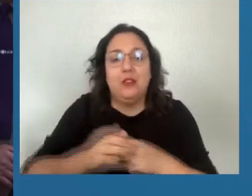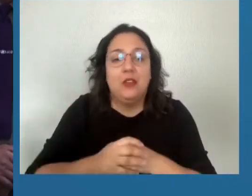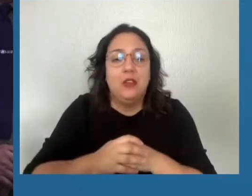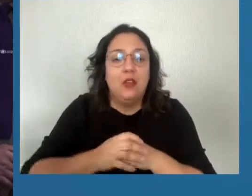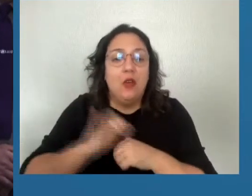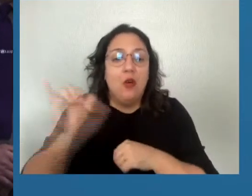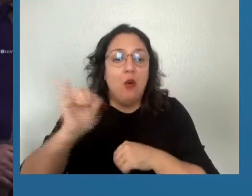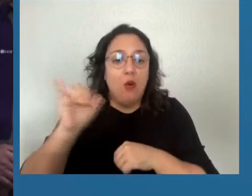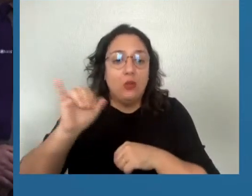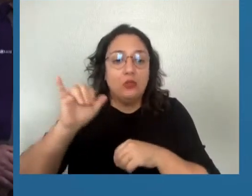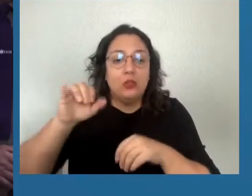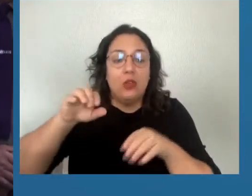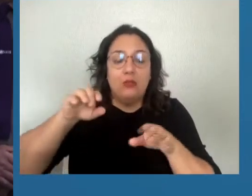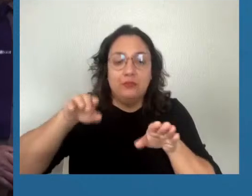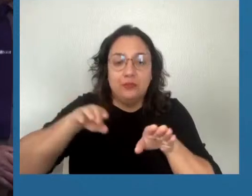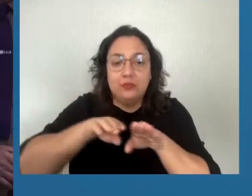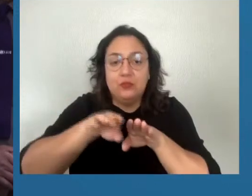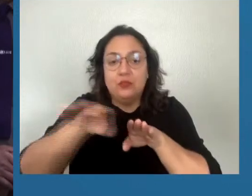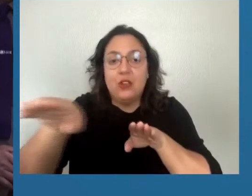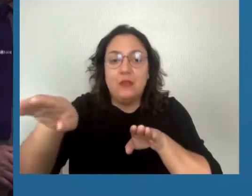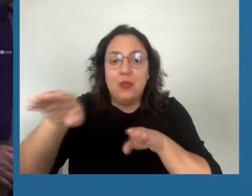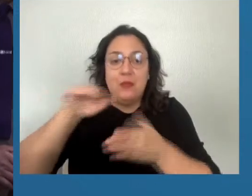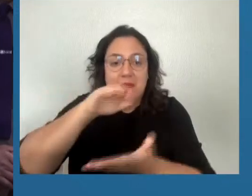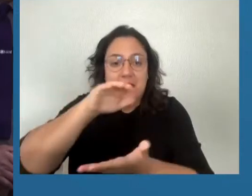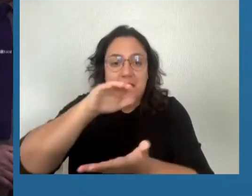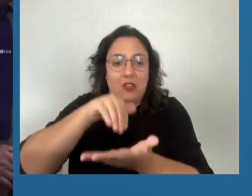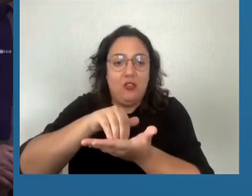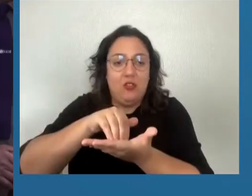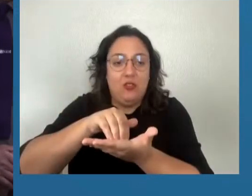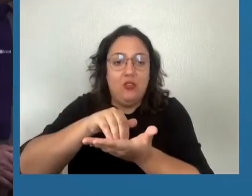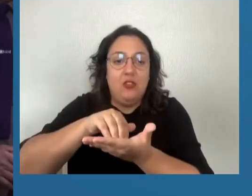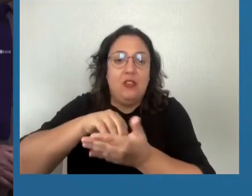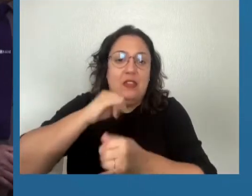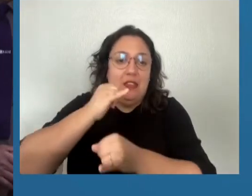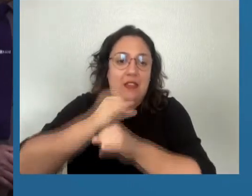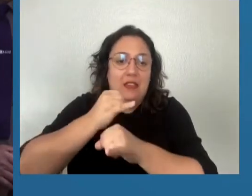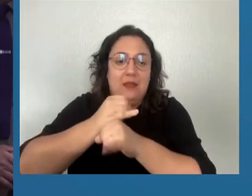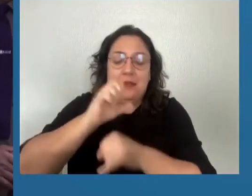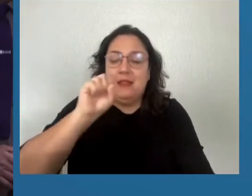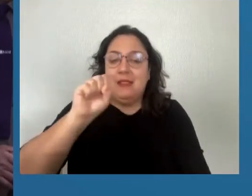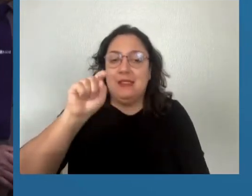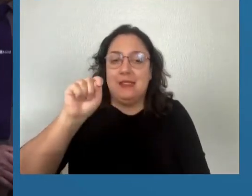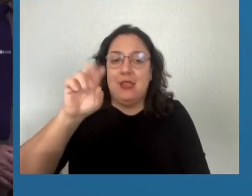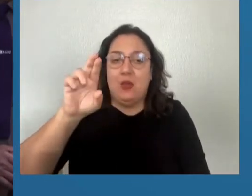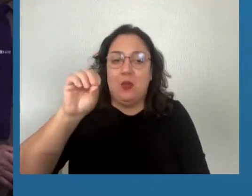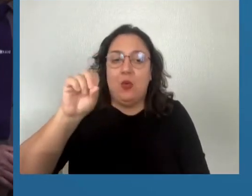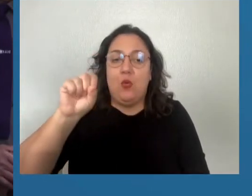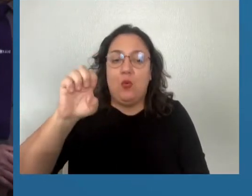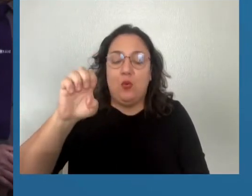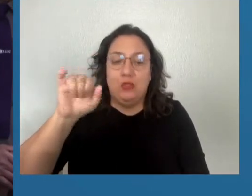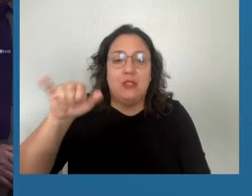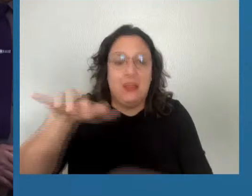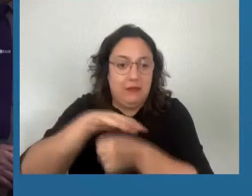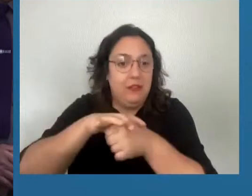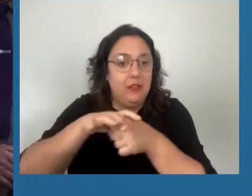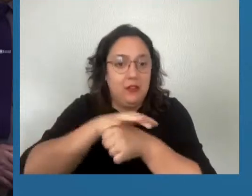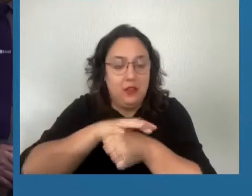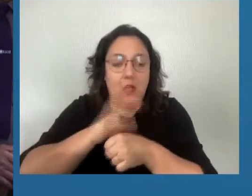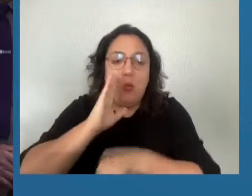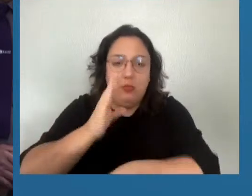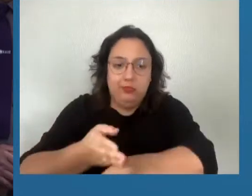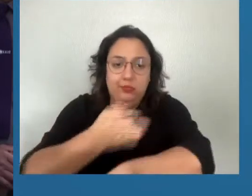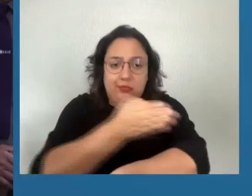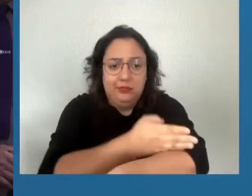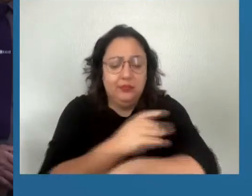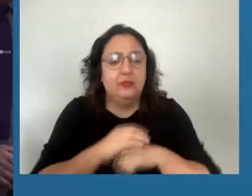College of St. Rose's campus, which is going to be extraordinary. A lot of places, a lot of parts of our city